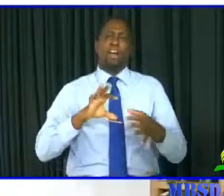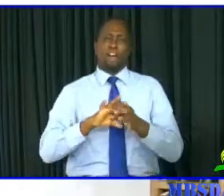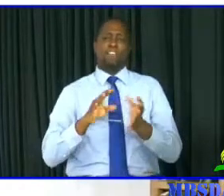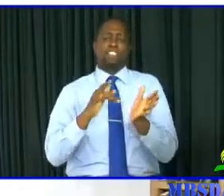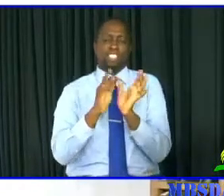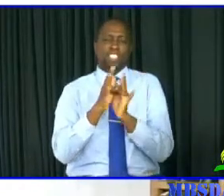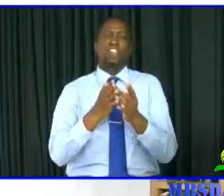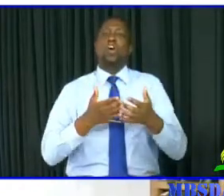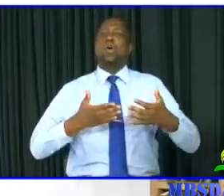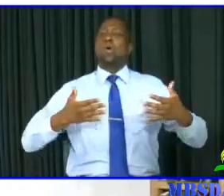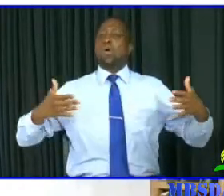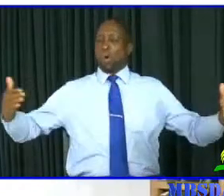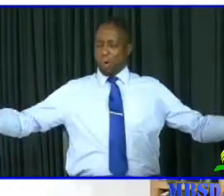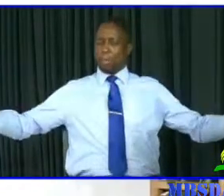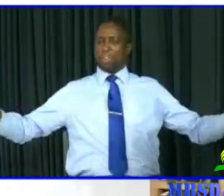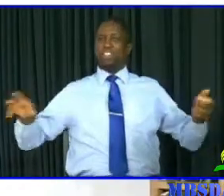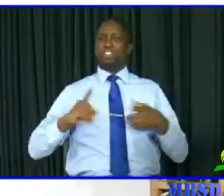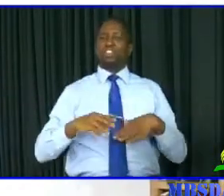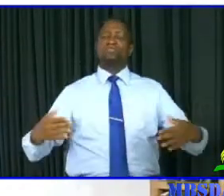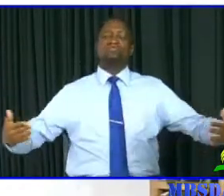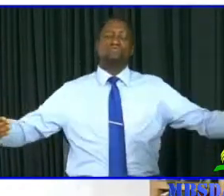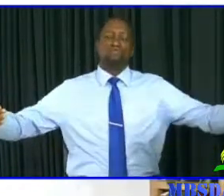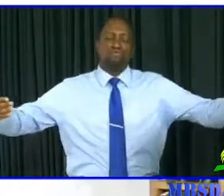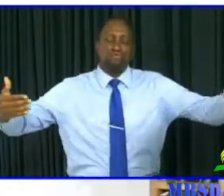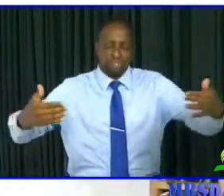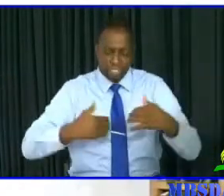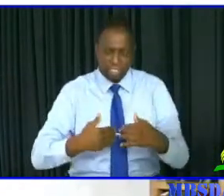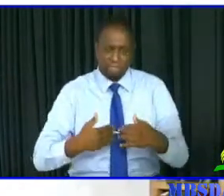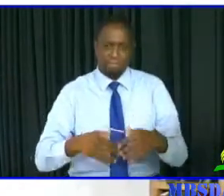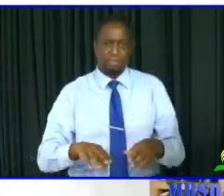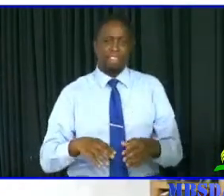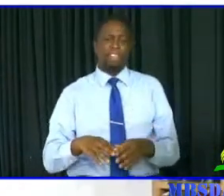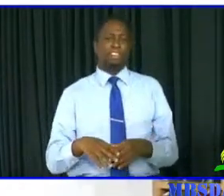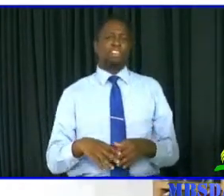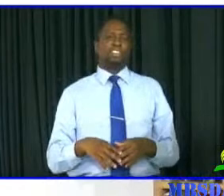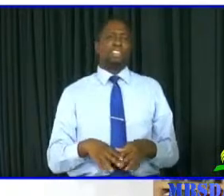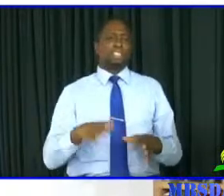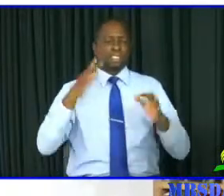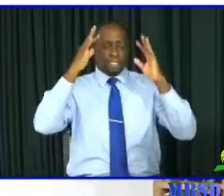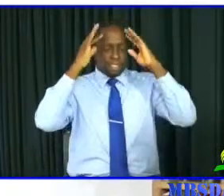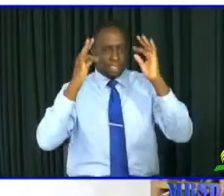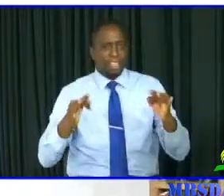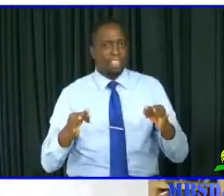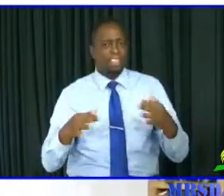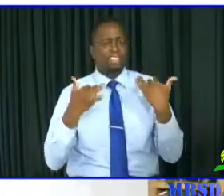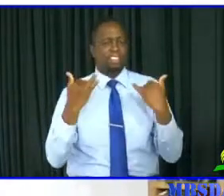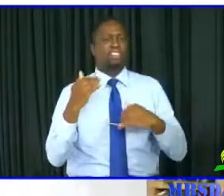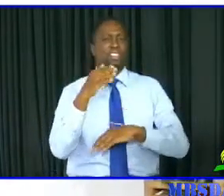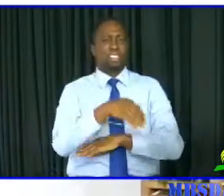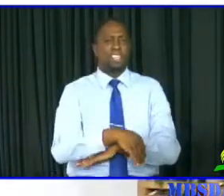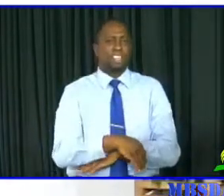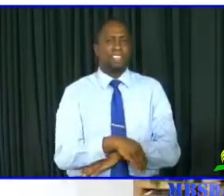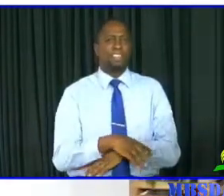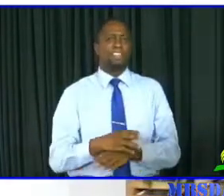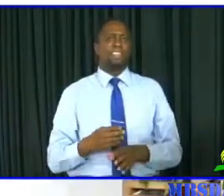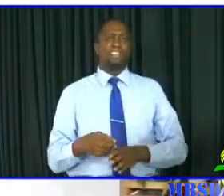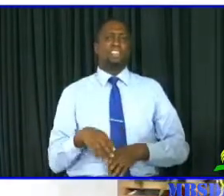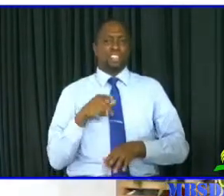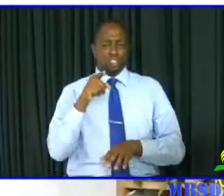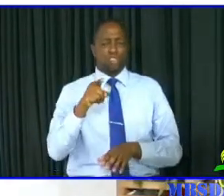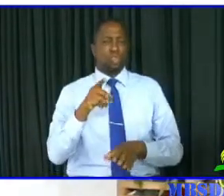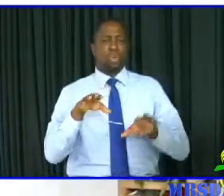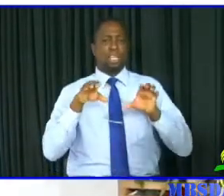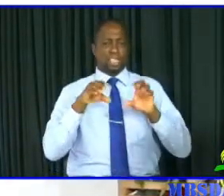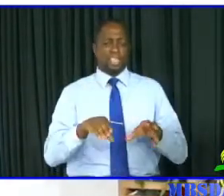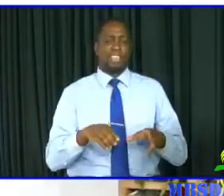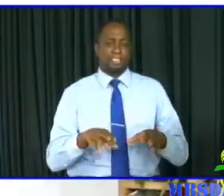right where you are this night. As the numbers are shared on the screen, you can send in your request. You can